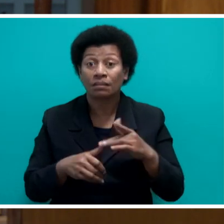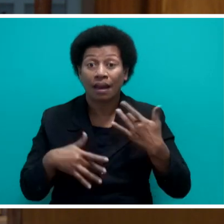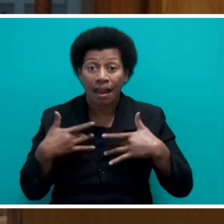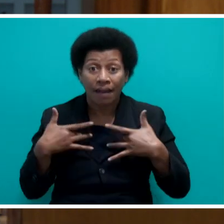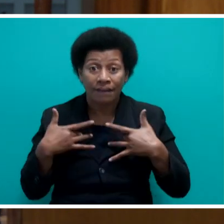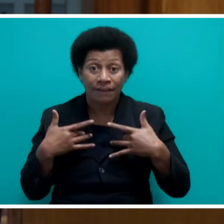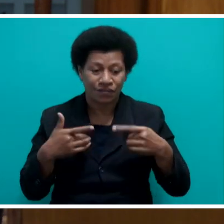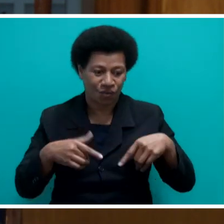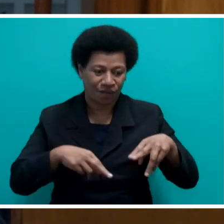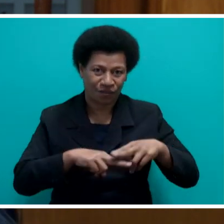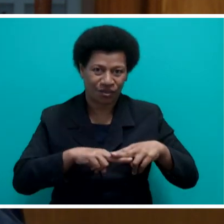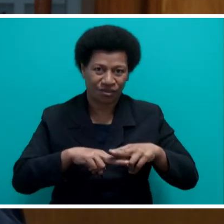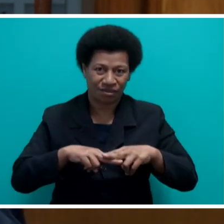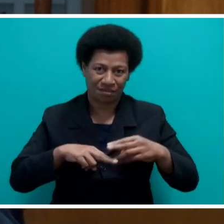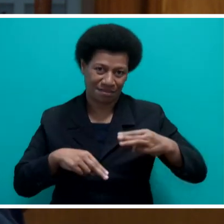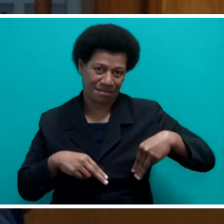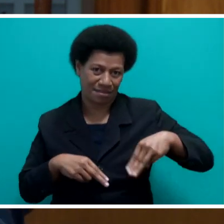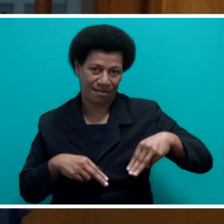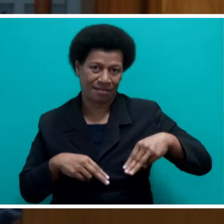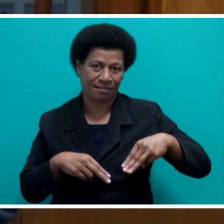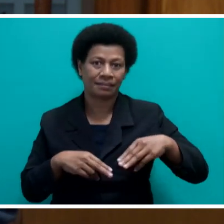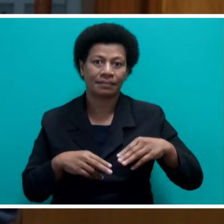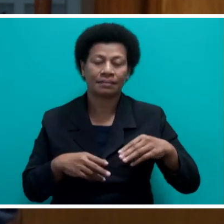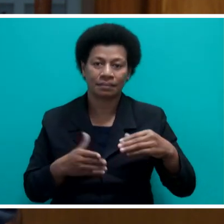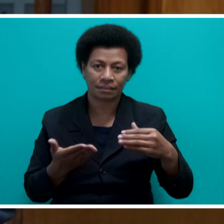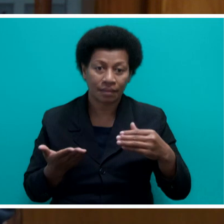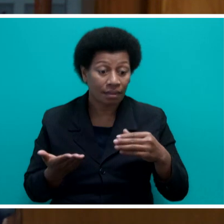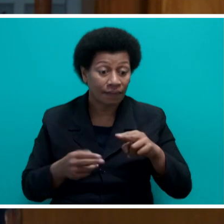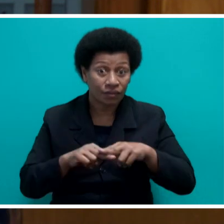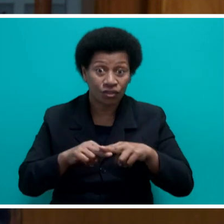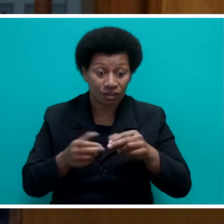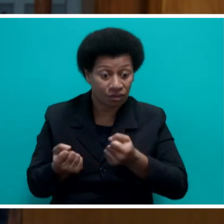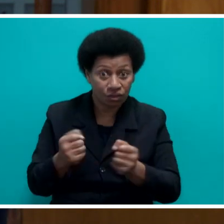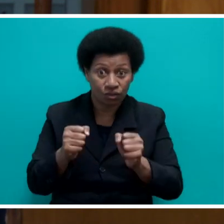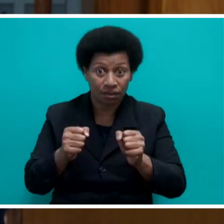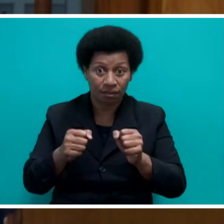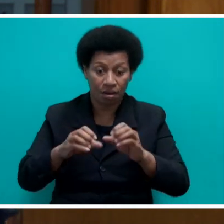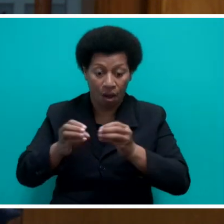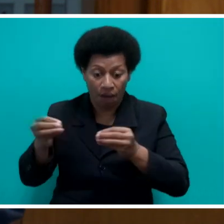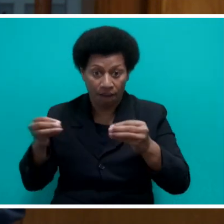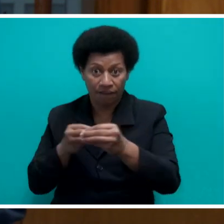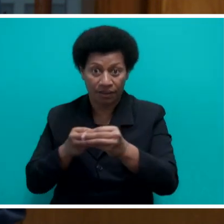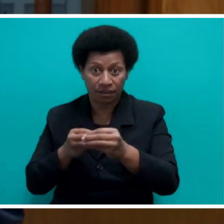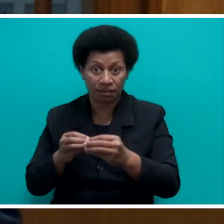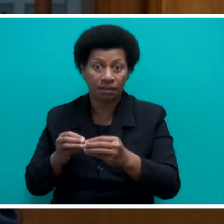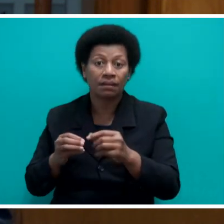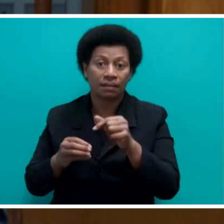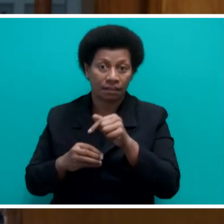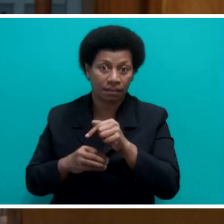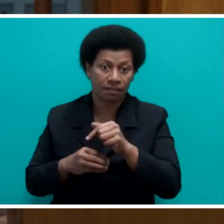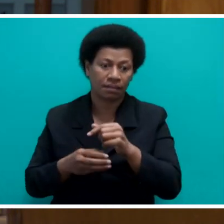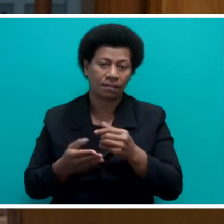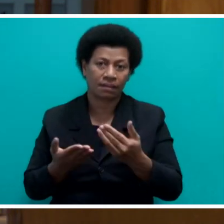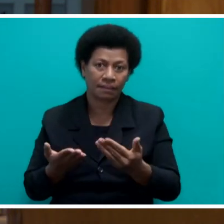and regional levels. The Strategic Planning Office within the Ministry of Finance and Strategic Planning,